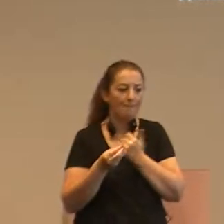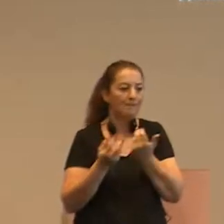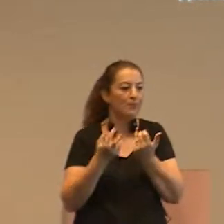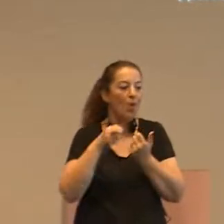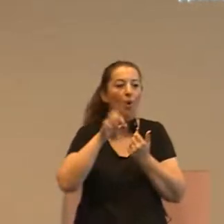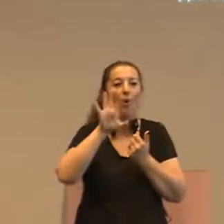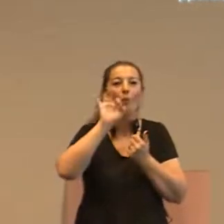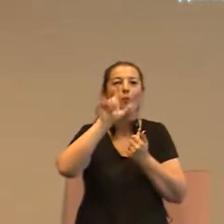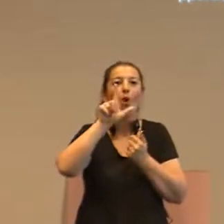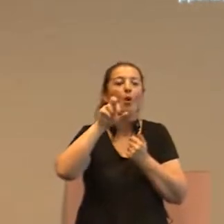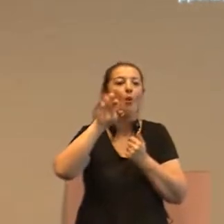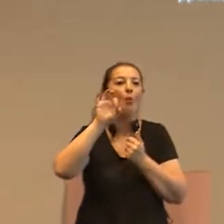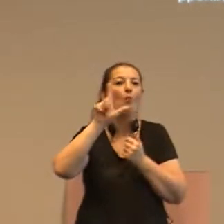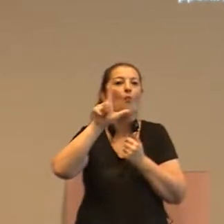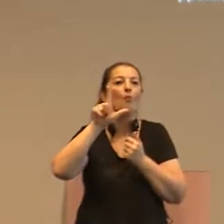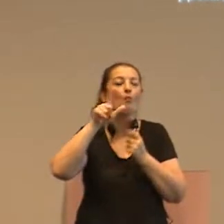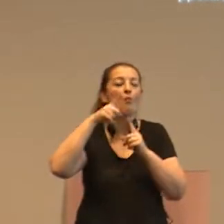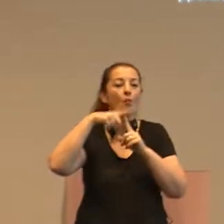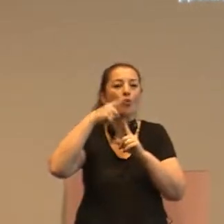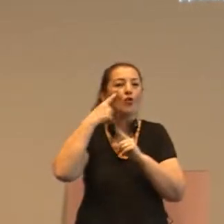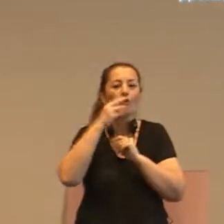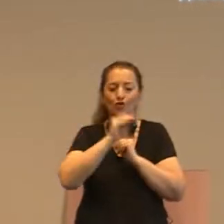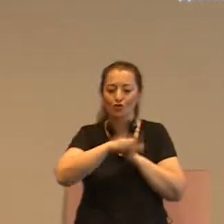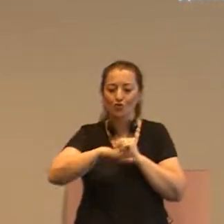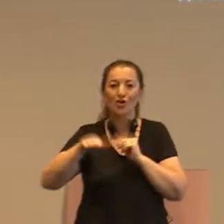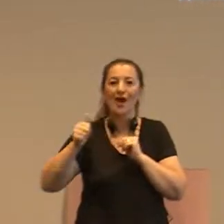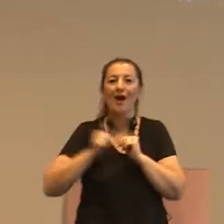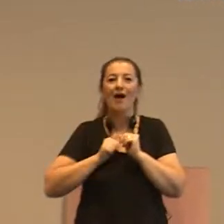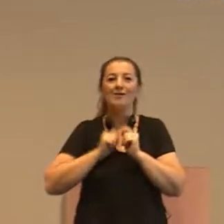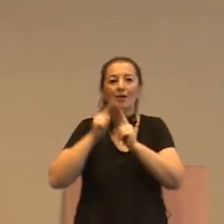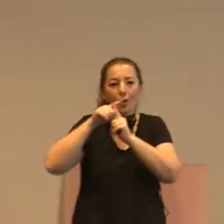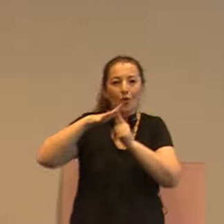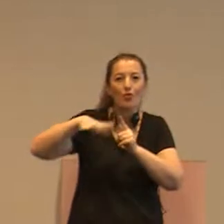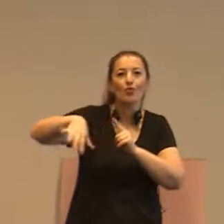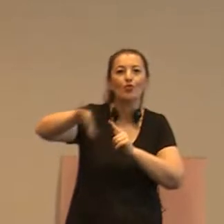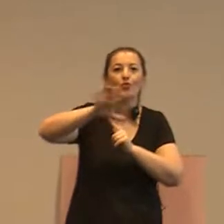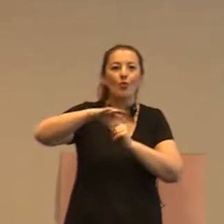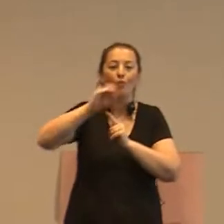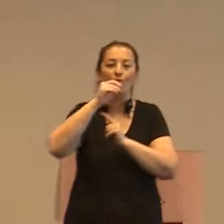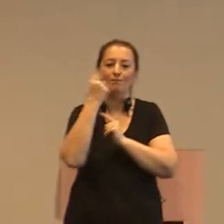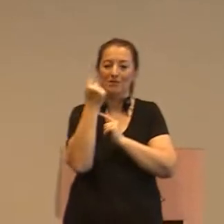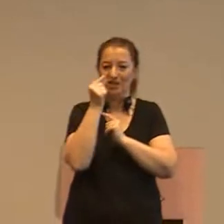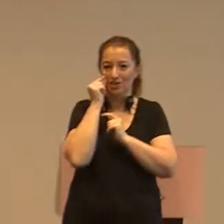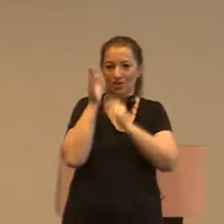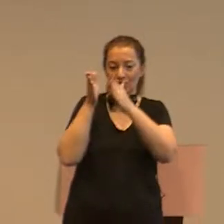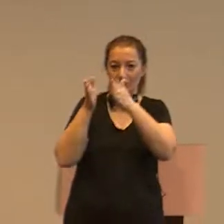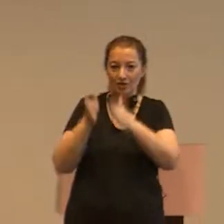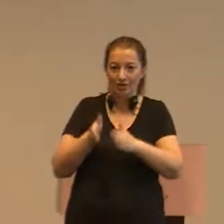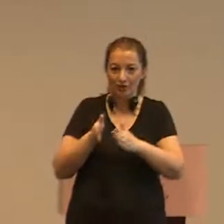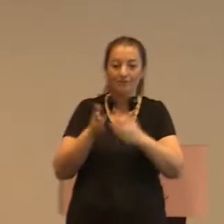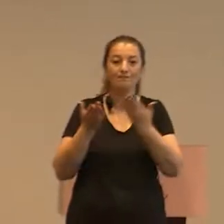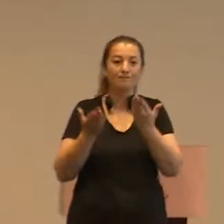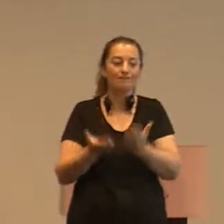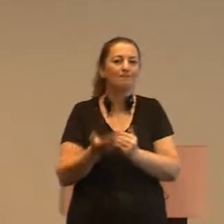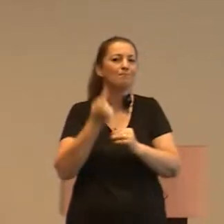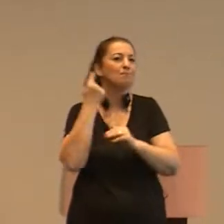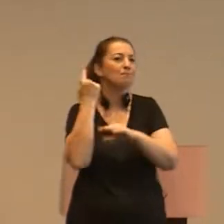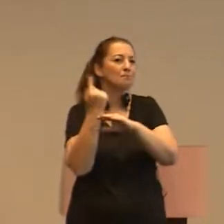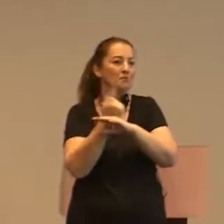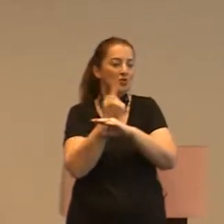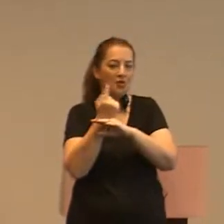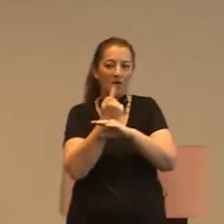first the pol pot regime that was in power had these child